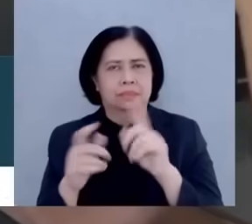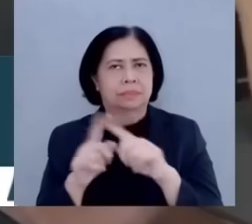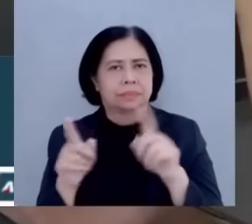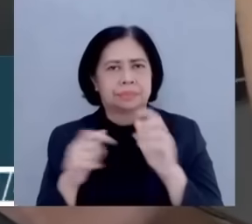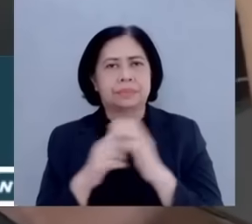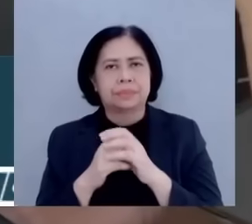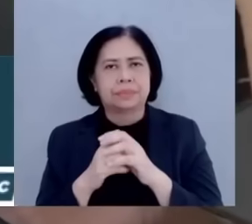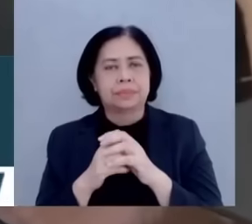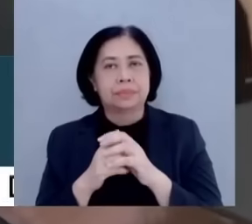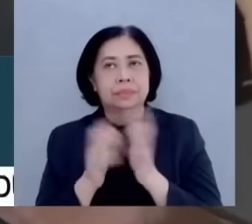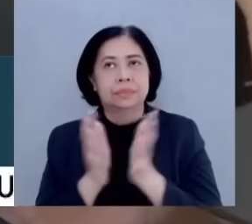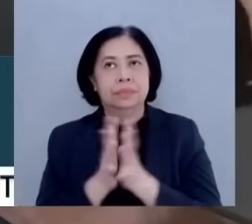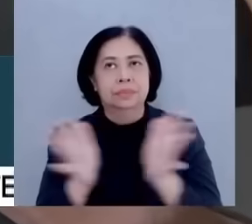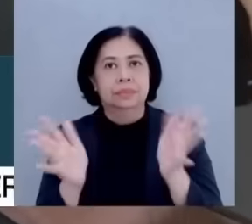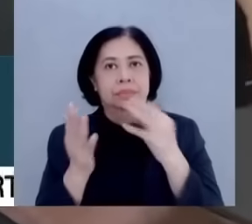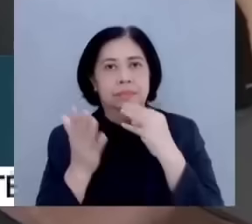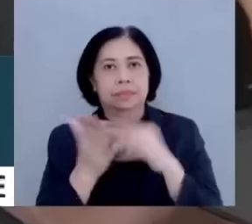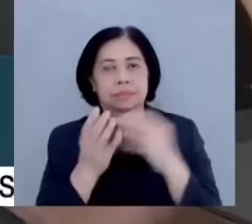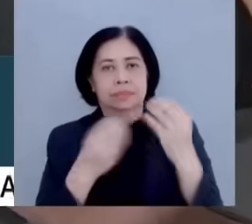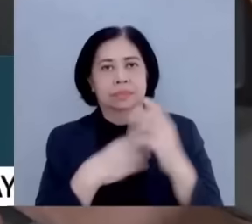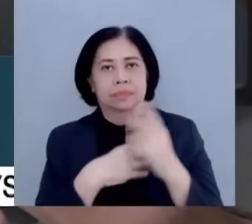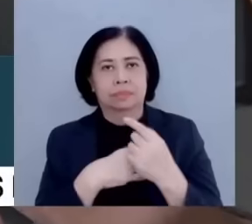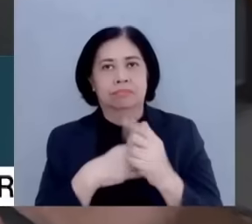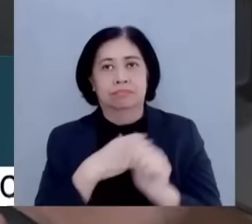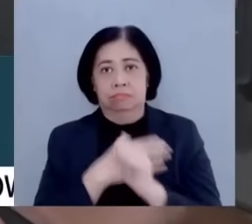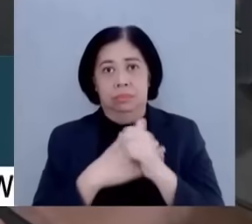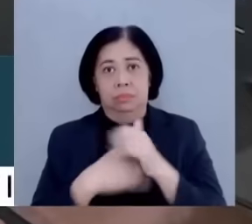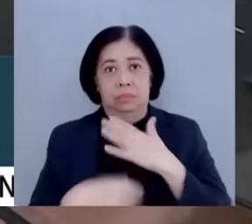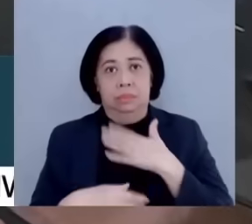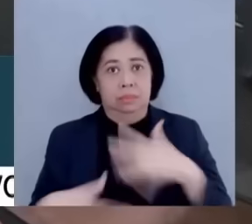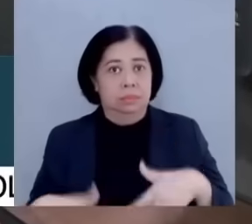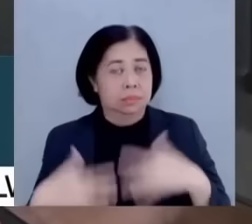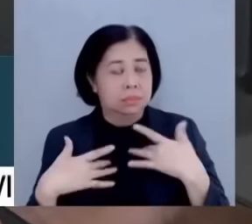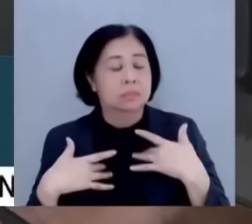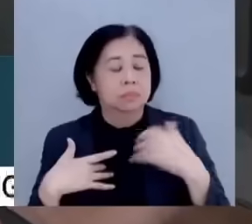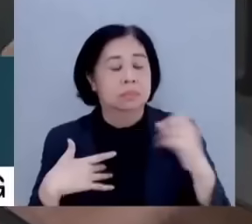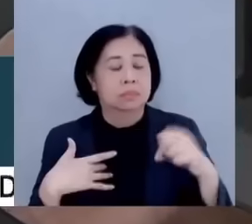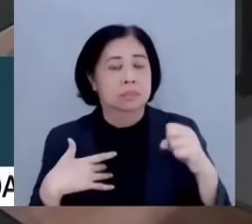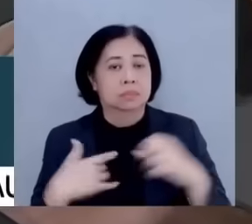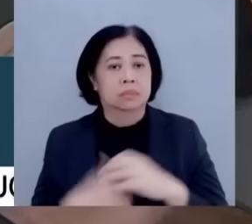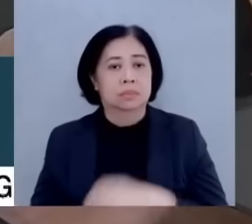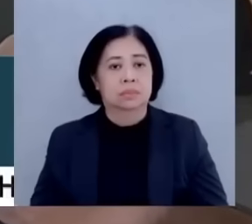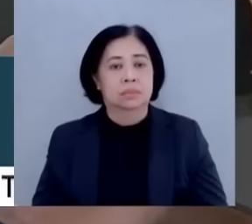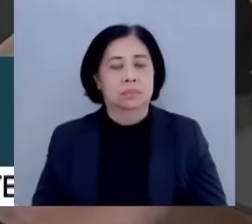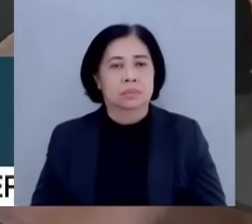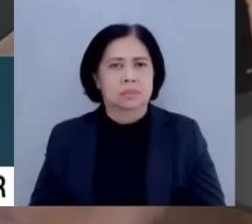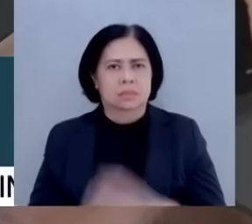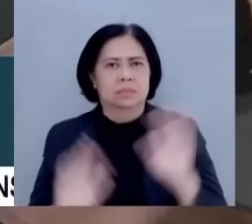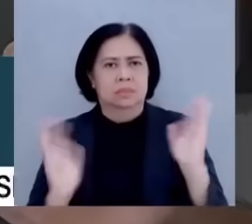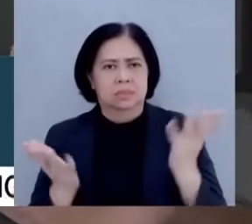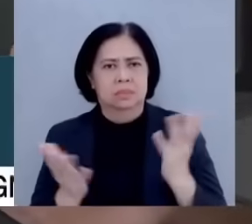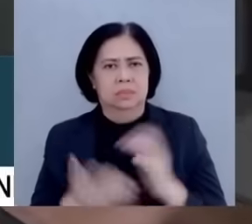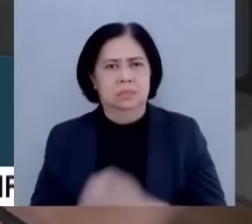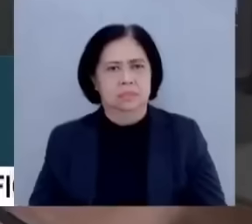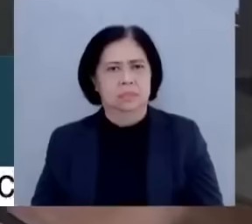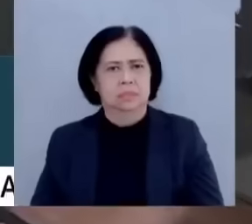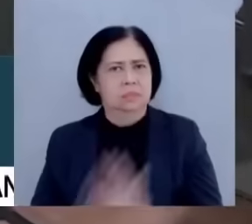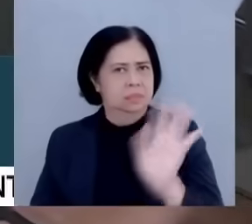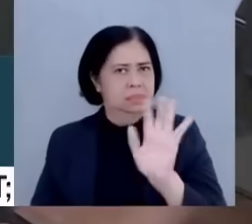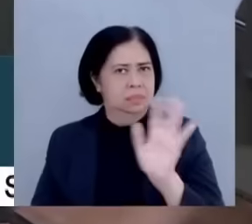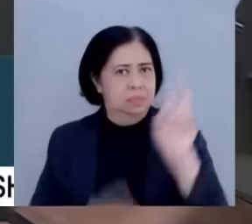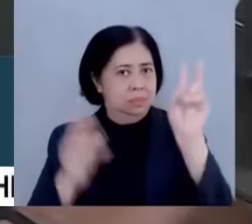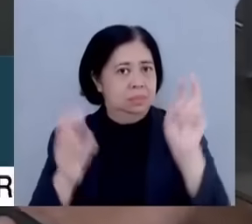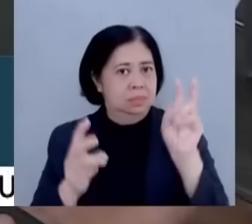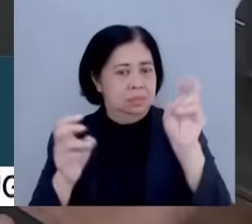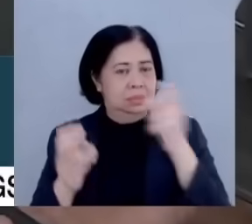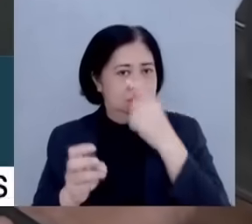the general message is threat to life. Mm-hmm. Yes. So, ingat lang yung sense, something like that. Oo, huwag nyo lang muna i-quote ha, kasi